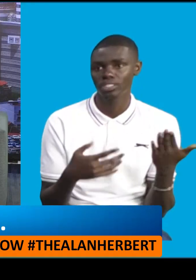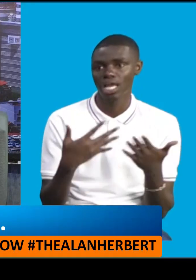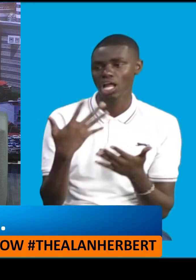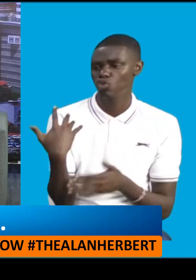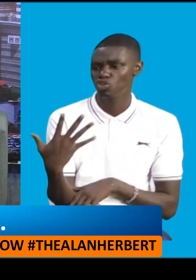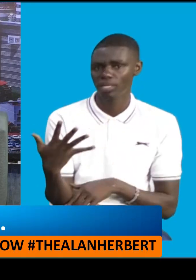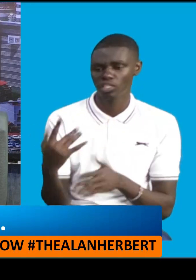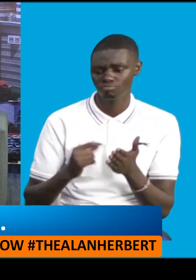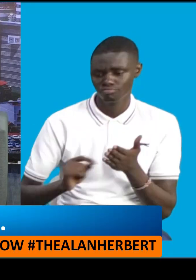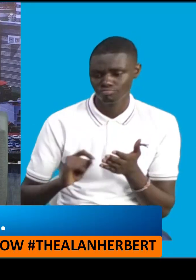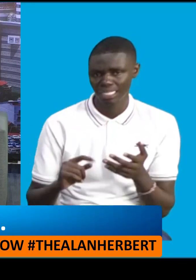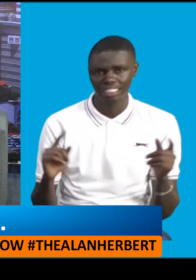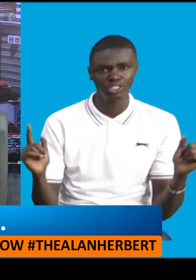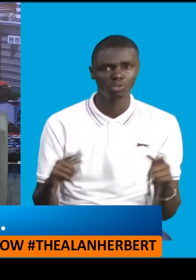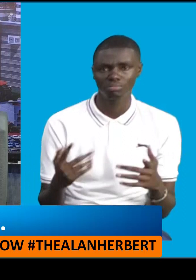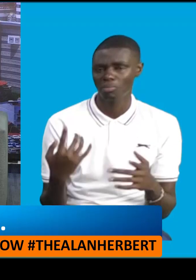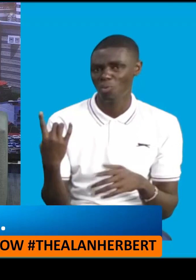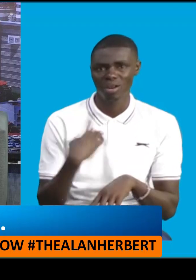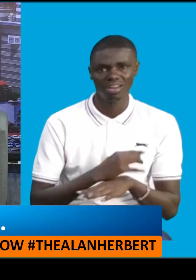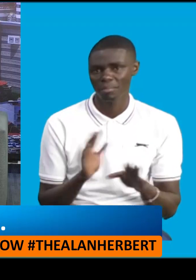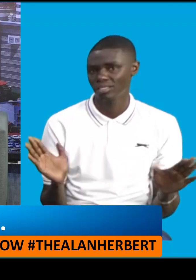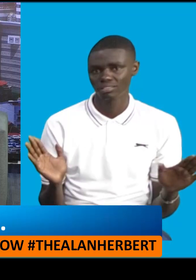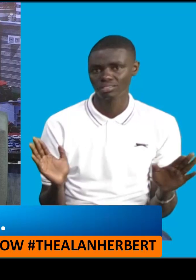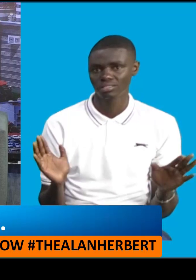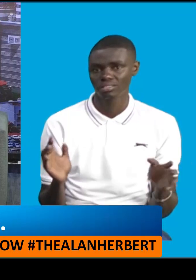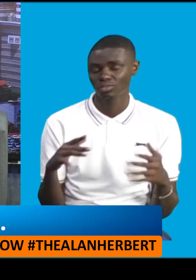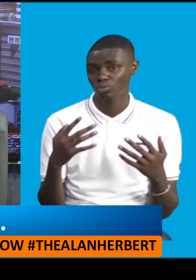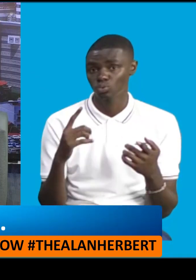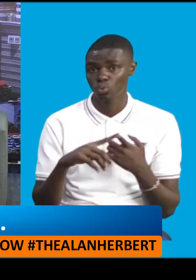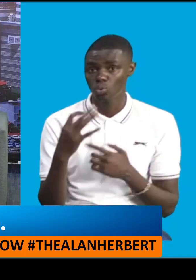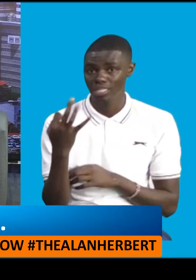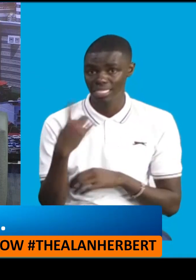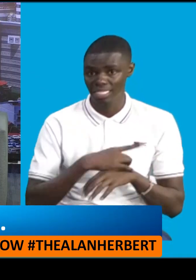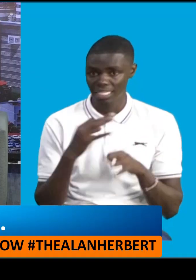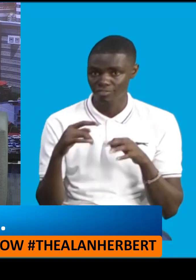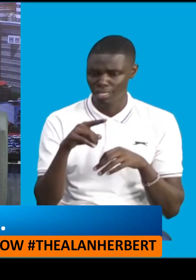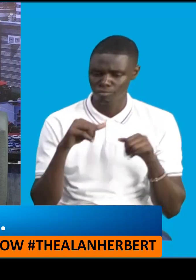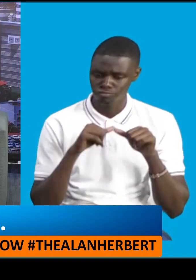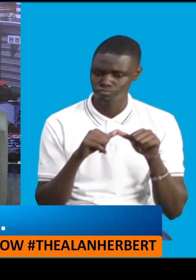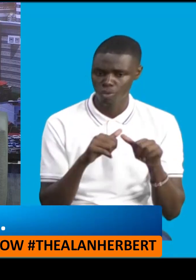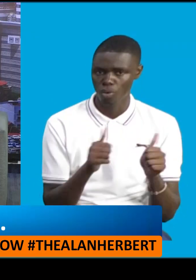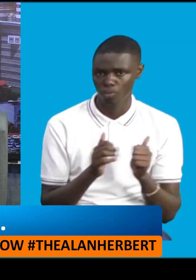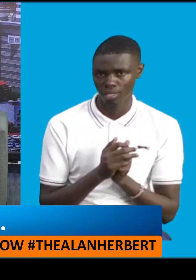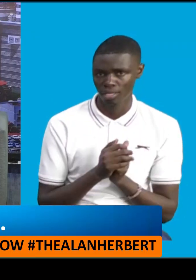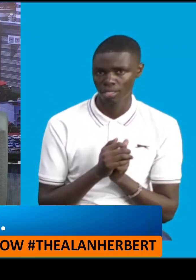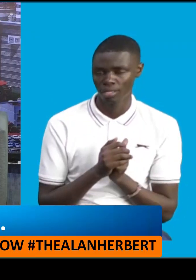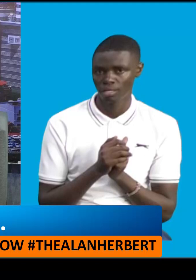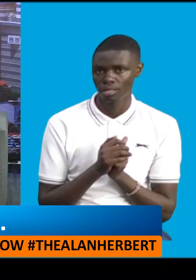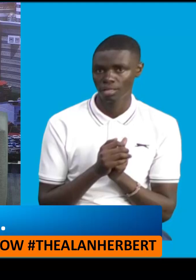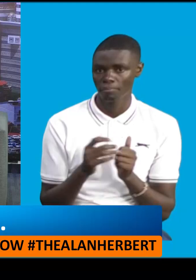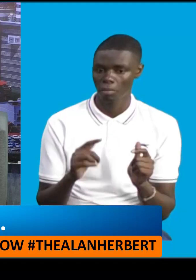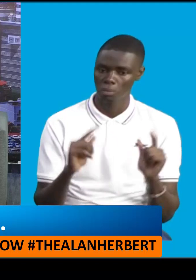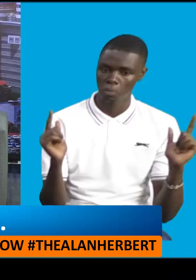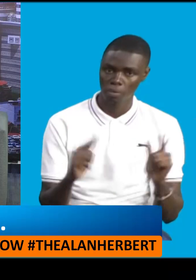what we call documentation can be as short as 1 day to 3 days if you are consistent. It